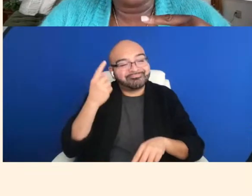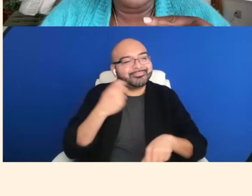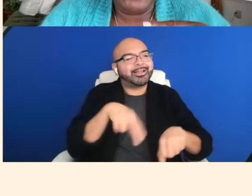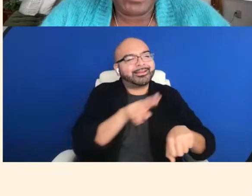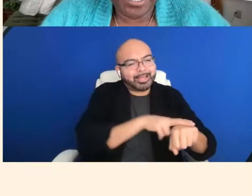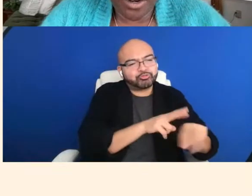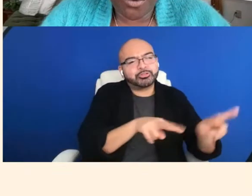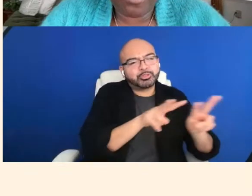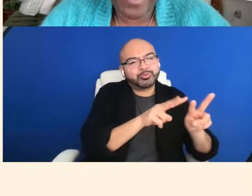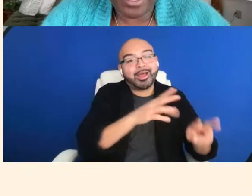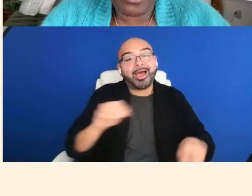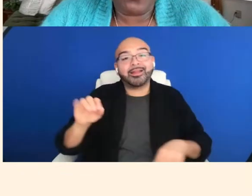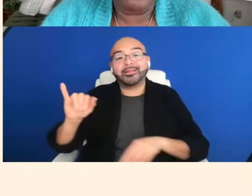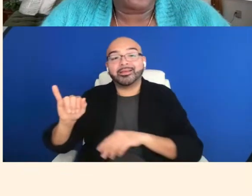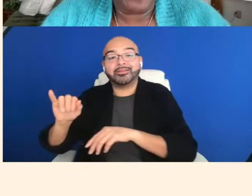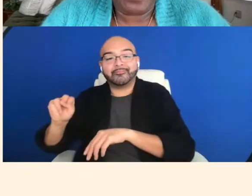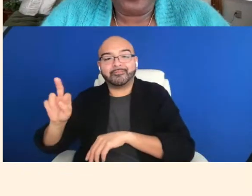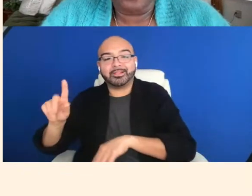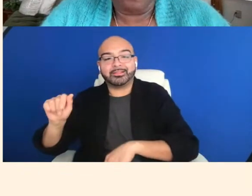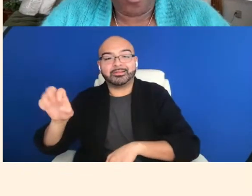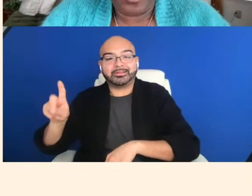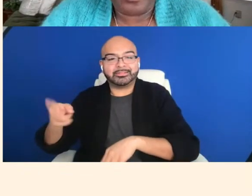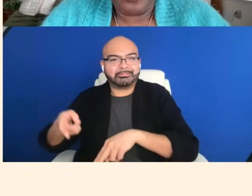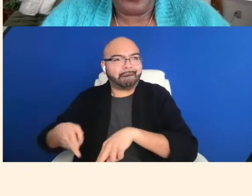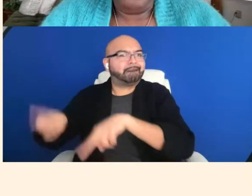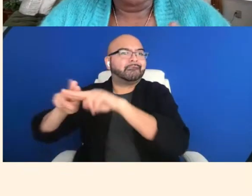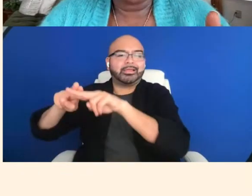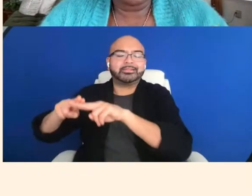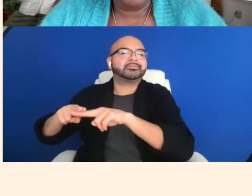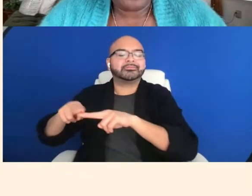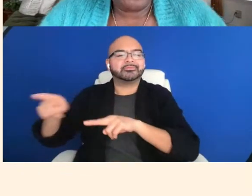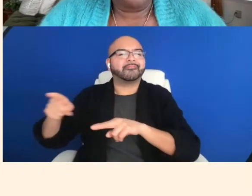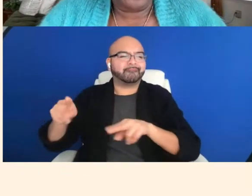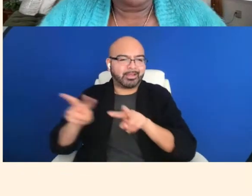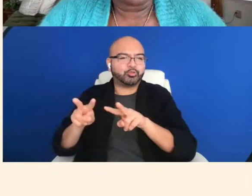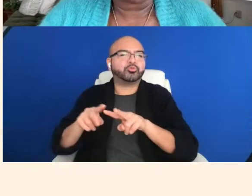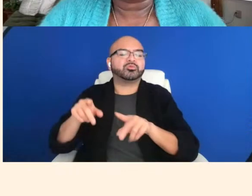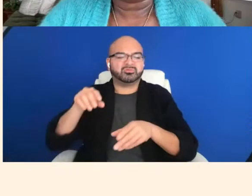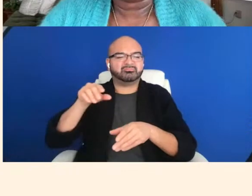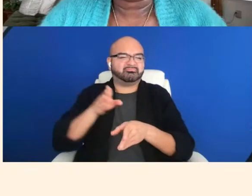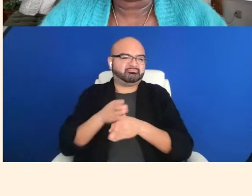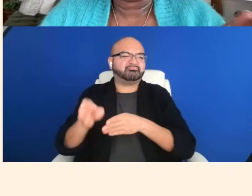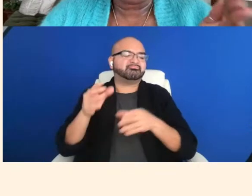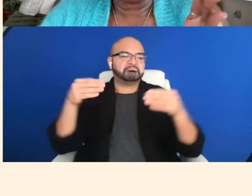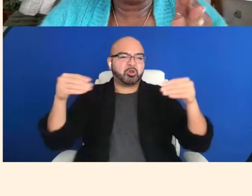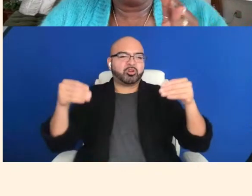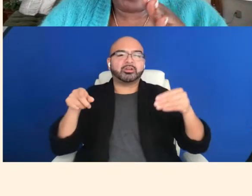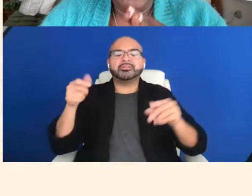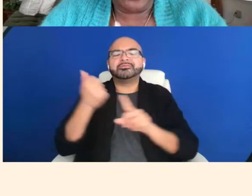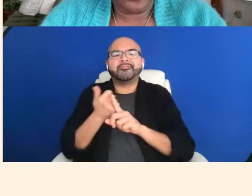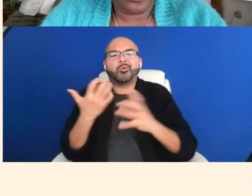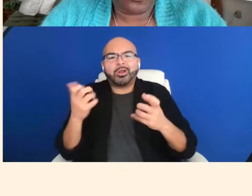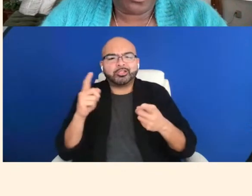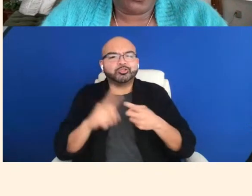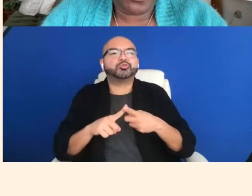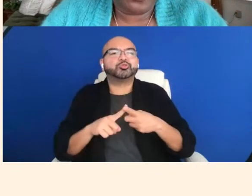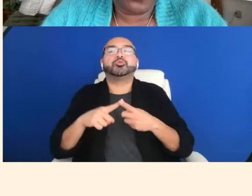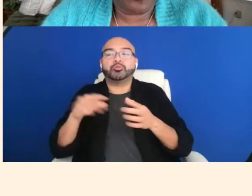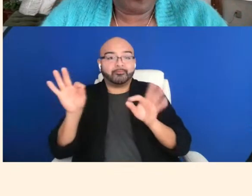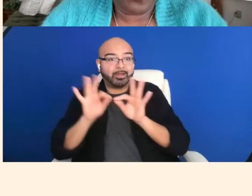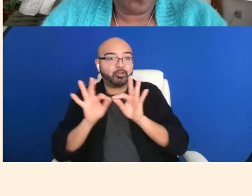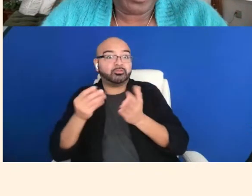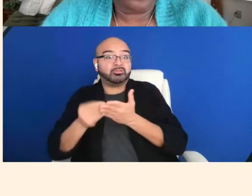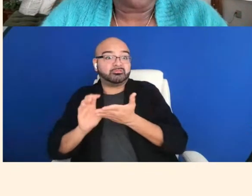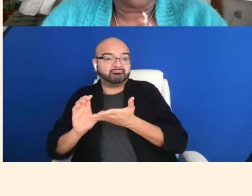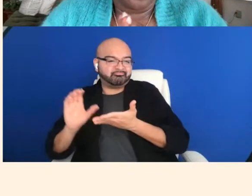the inflated accrued value of the speculative market. She wanted to find a way to fold that value back into the just